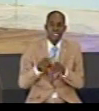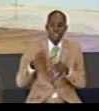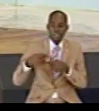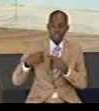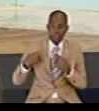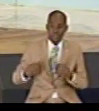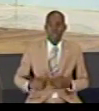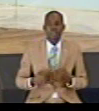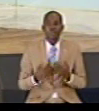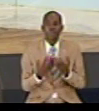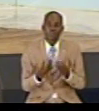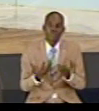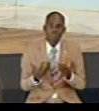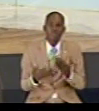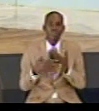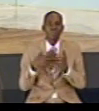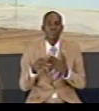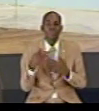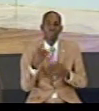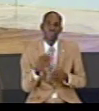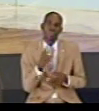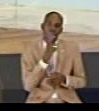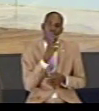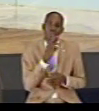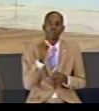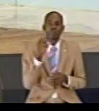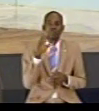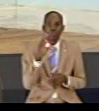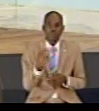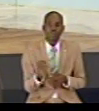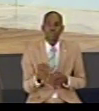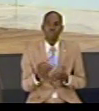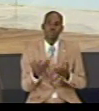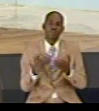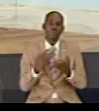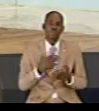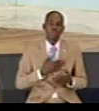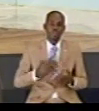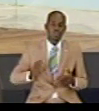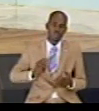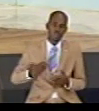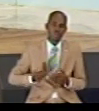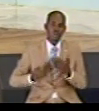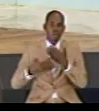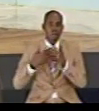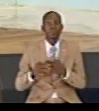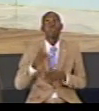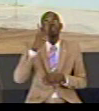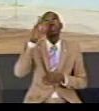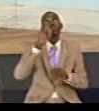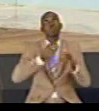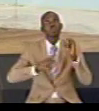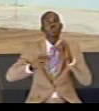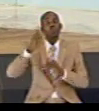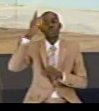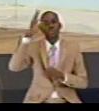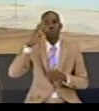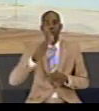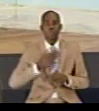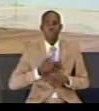panteth after the water brooks, so panteth my soul after thee, O God. My